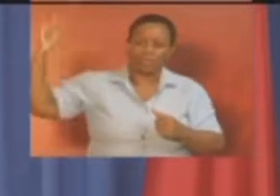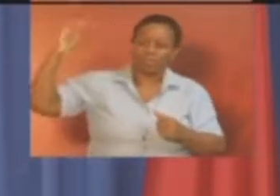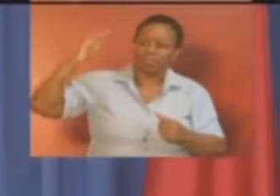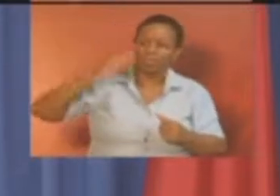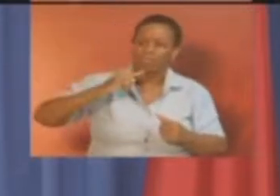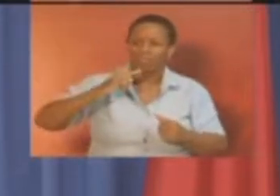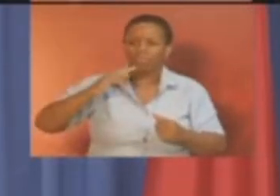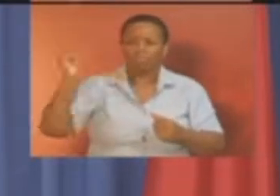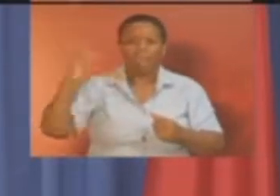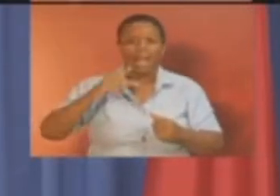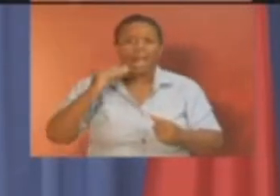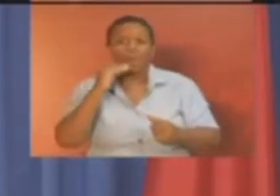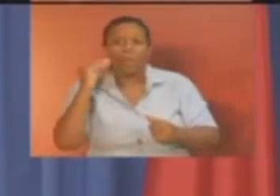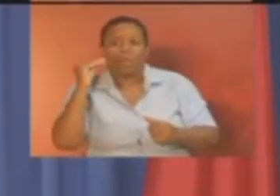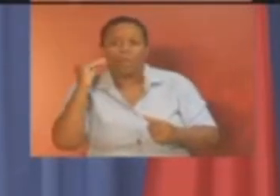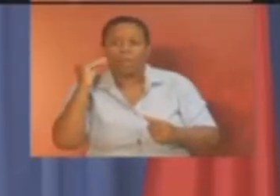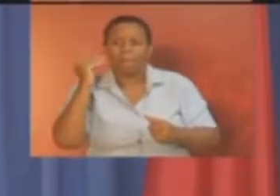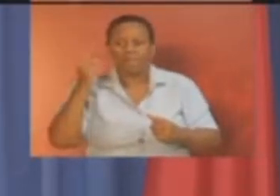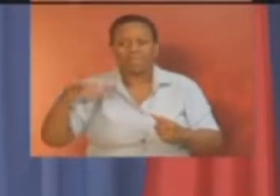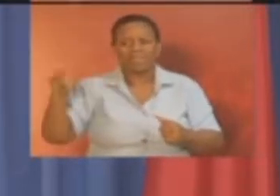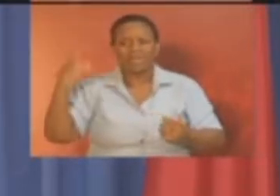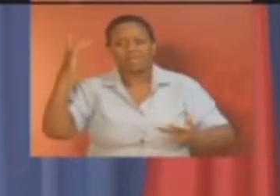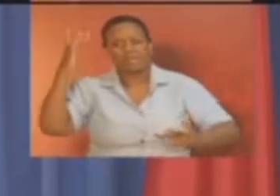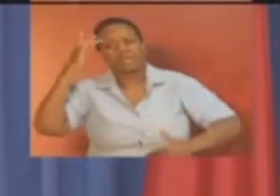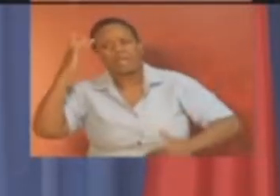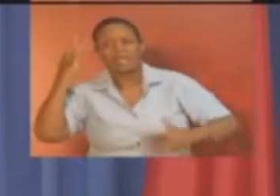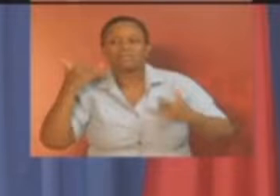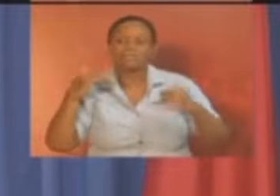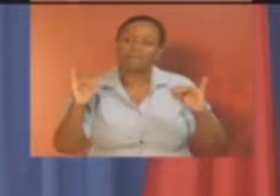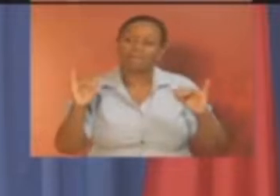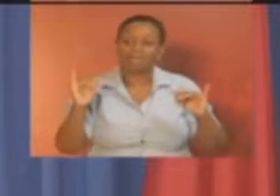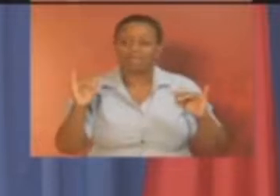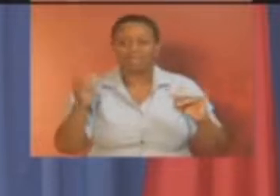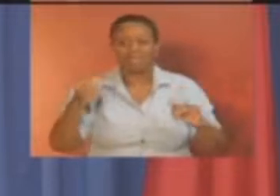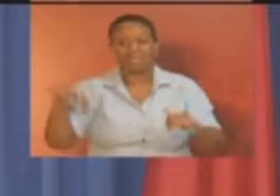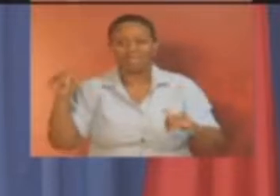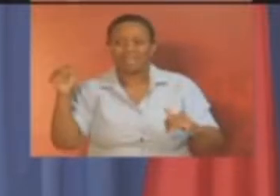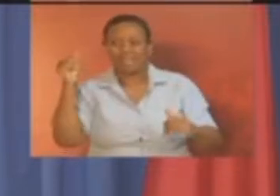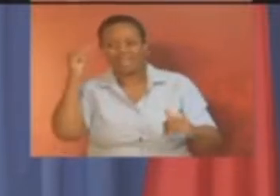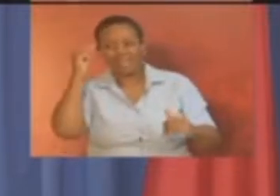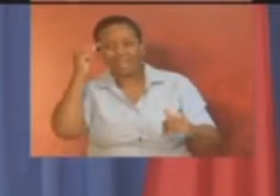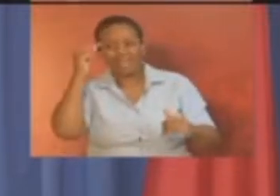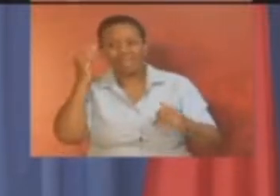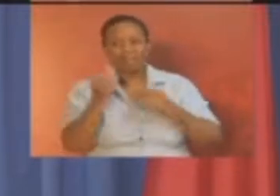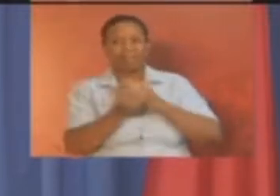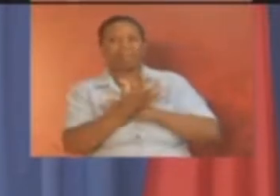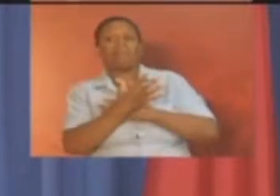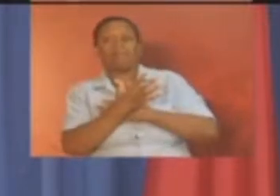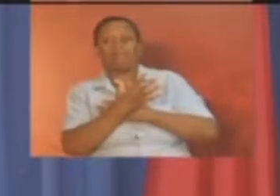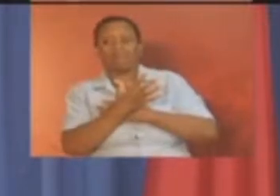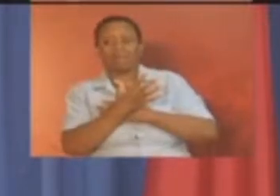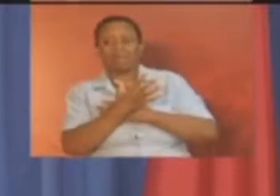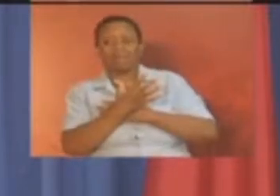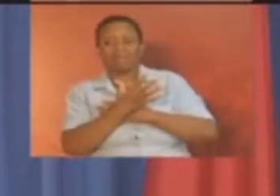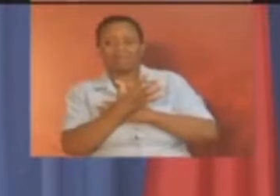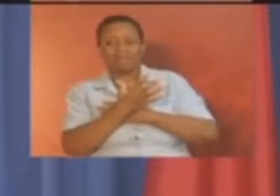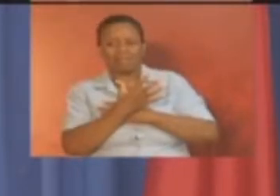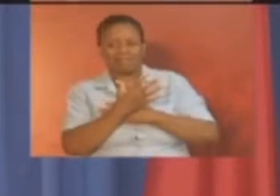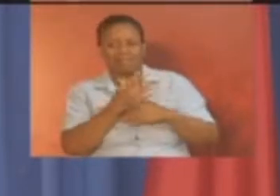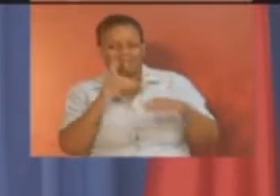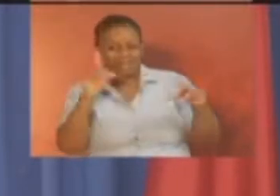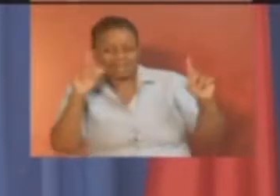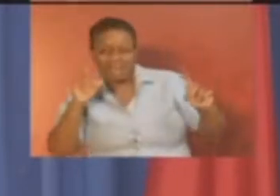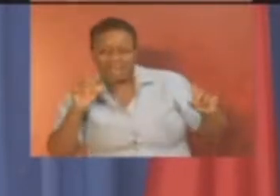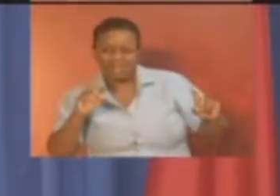ill patients and suspected patients, and now vaccinations and contact tracing. Thank you so much